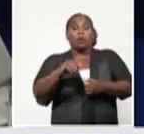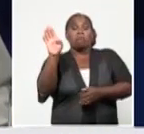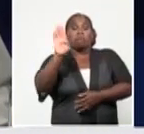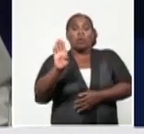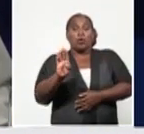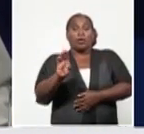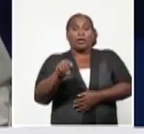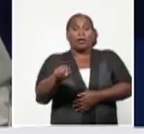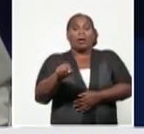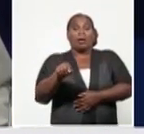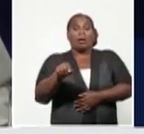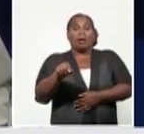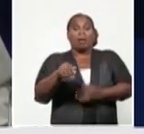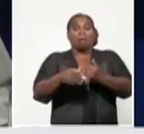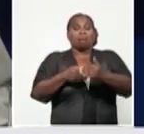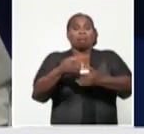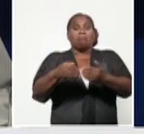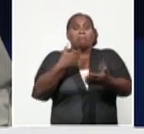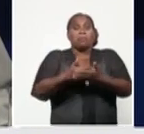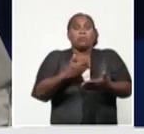Yesterday,